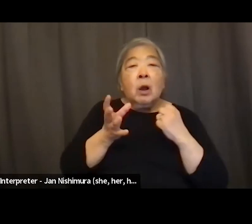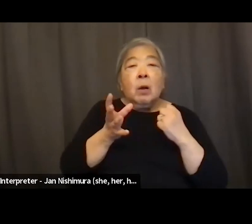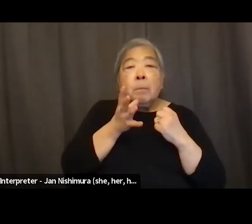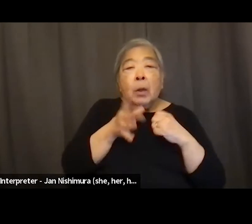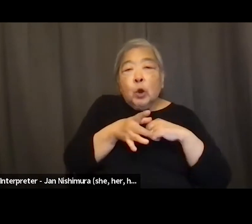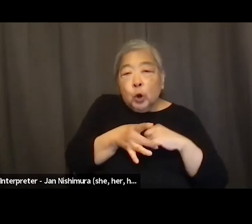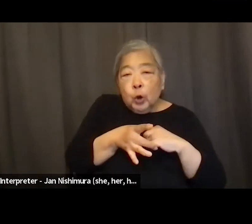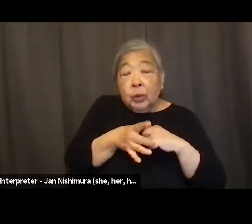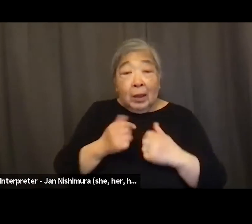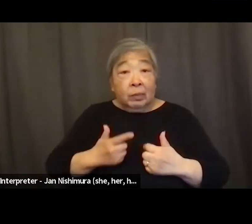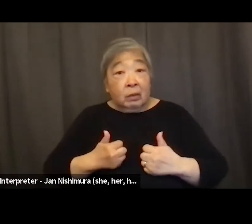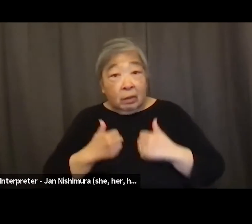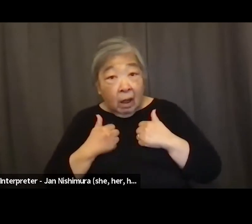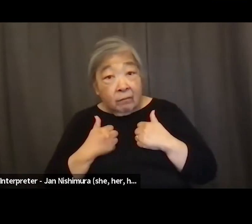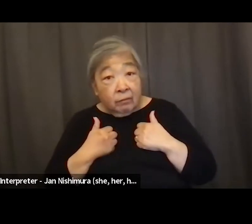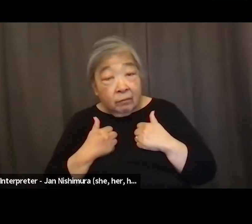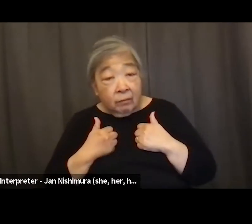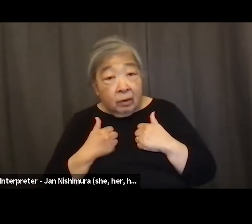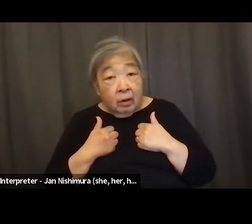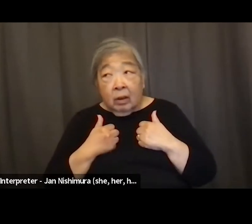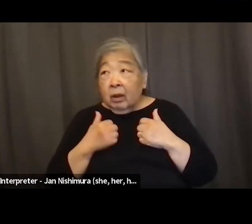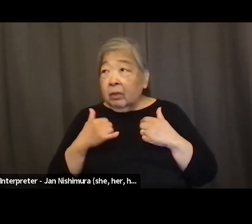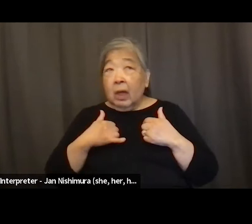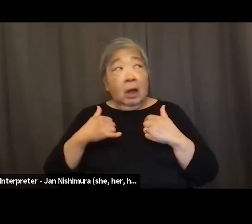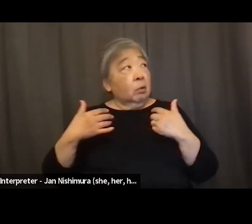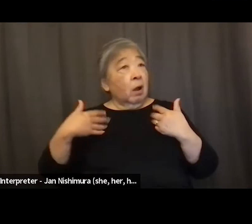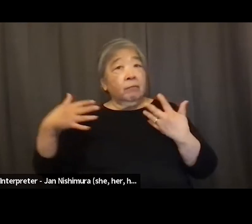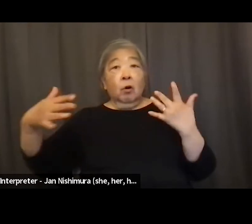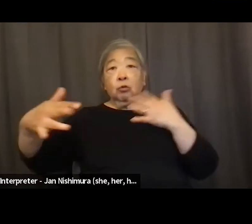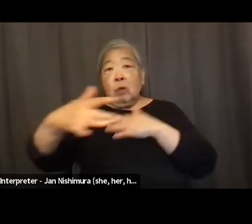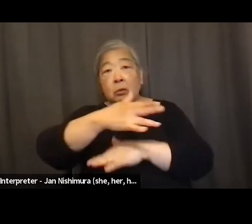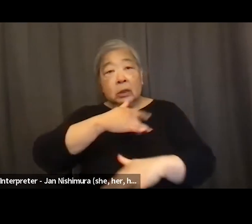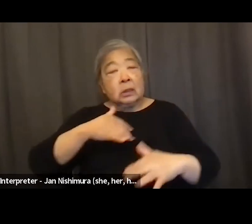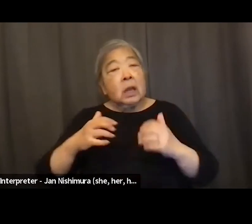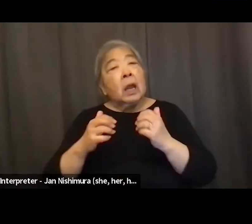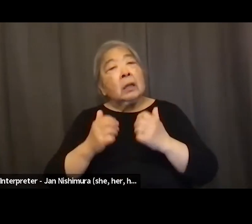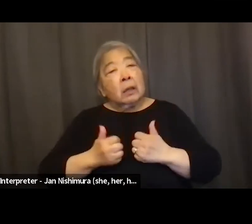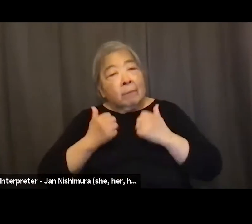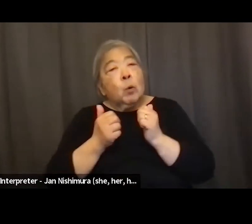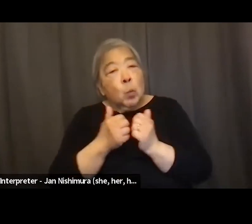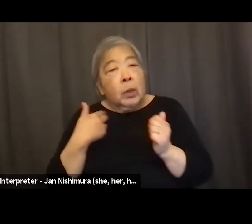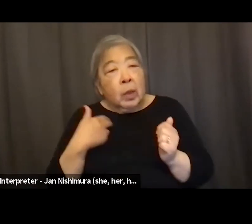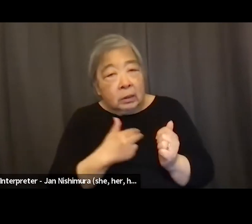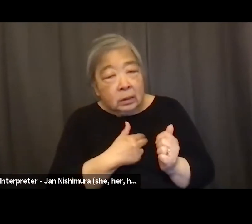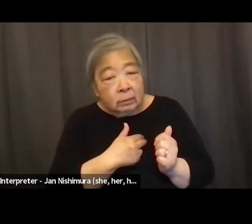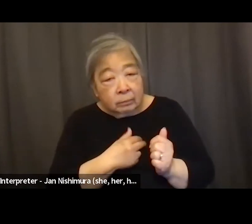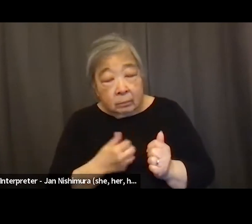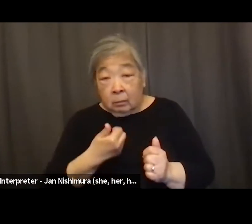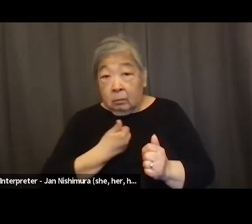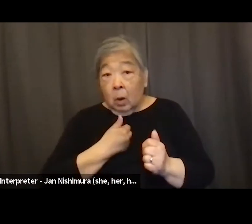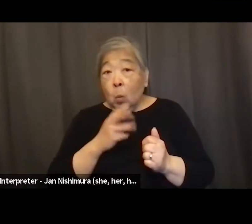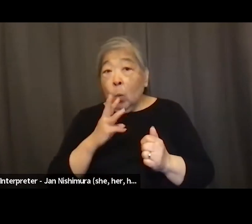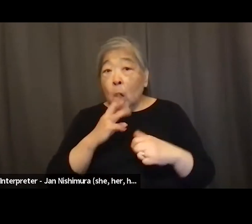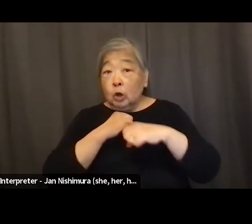as the life that lives all around us and with us. And as a water